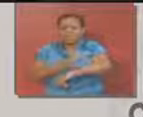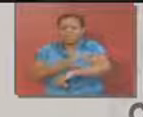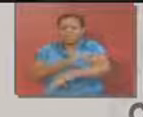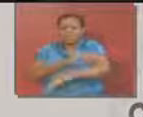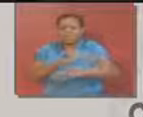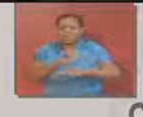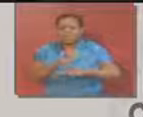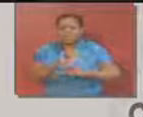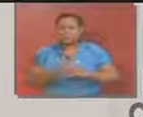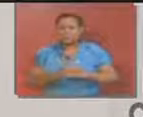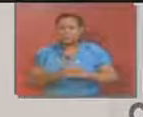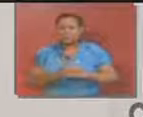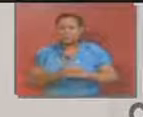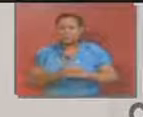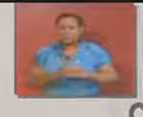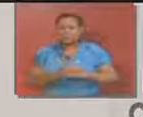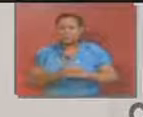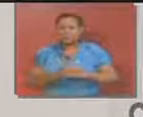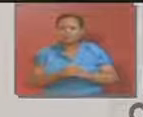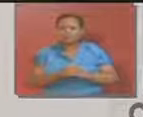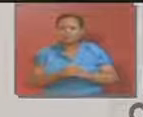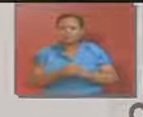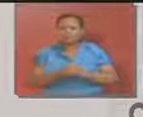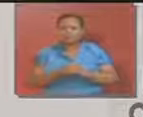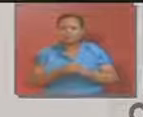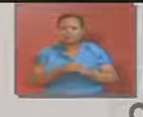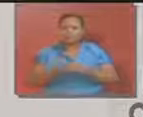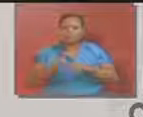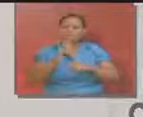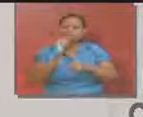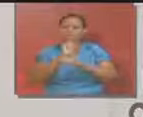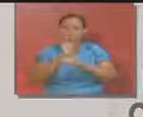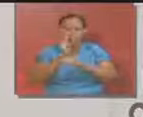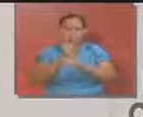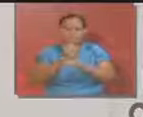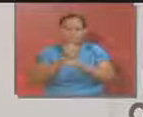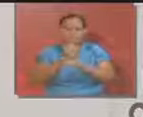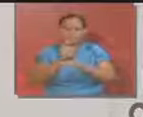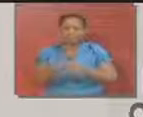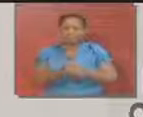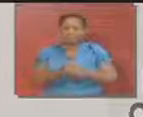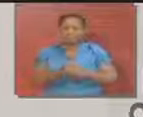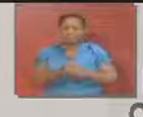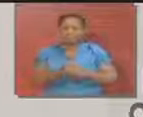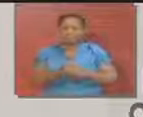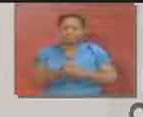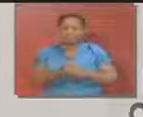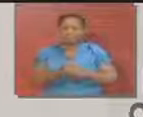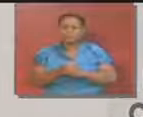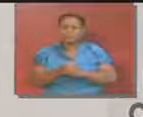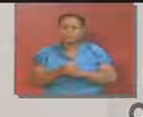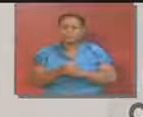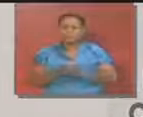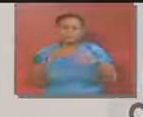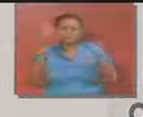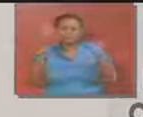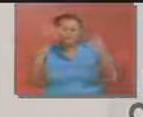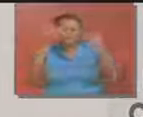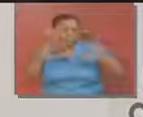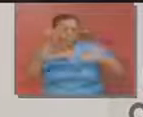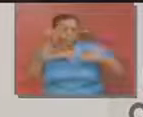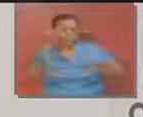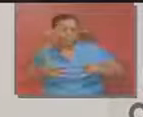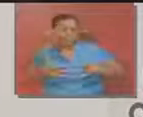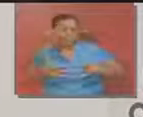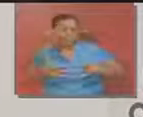and therefore they can't function properly. So if we think about the most common ones, for instance, the heart, if the heart is inflamed and bruised